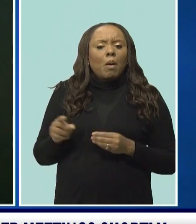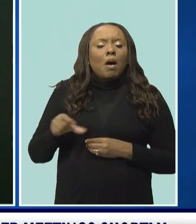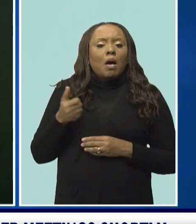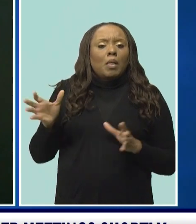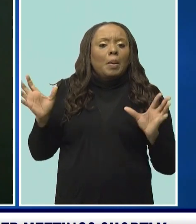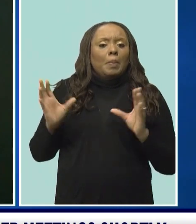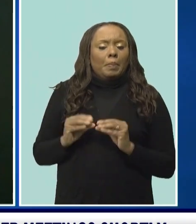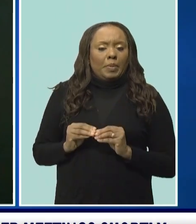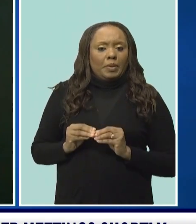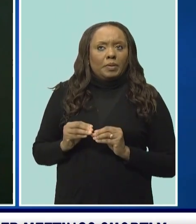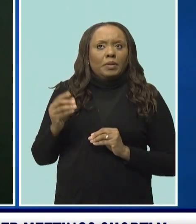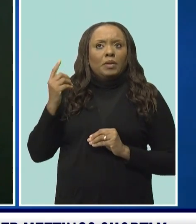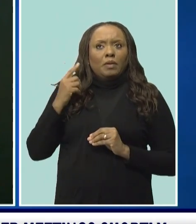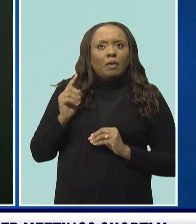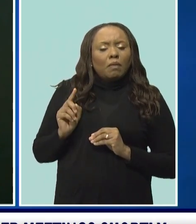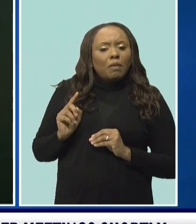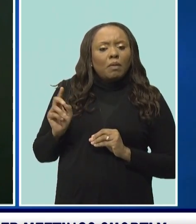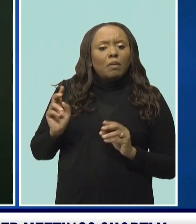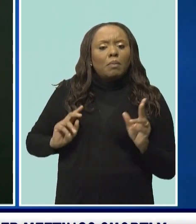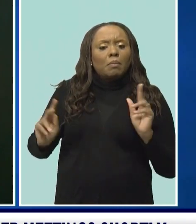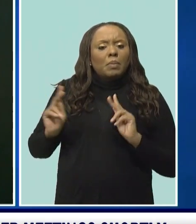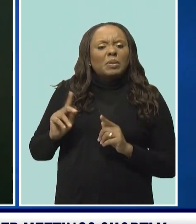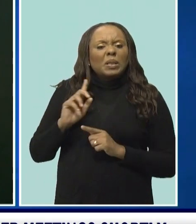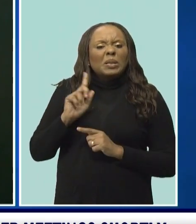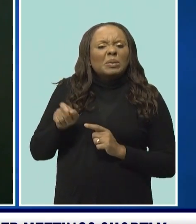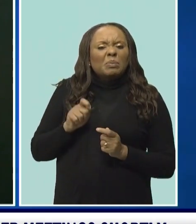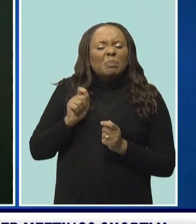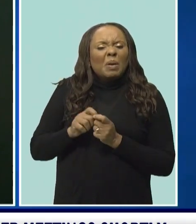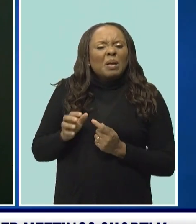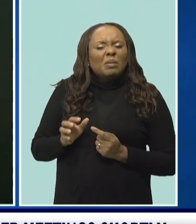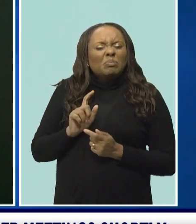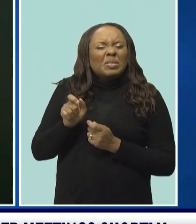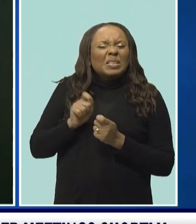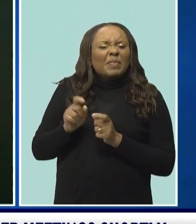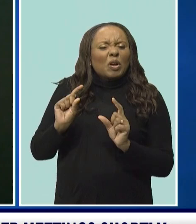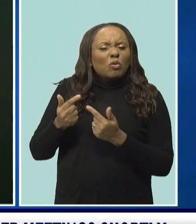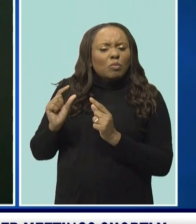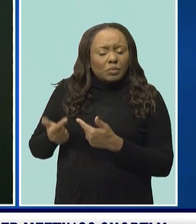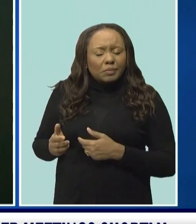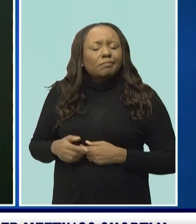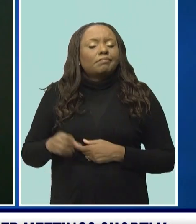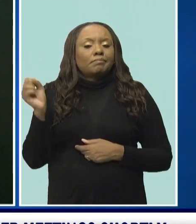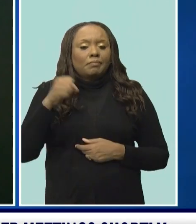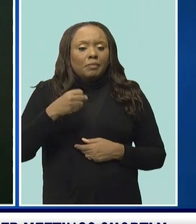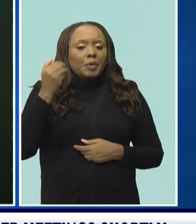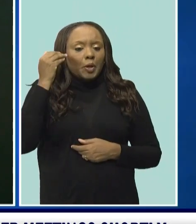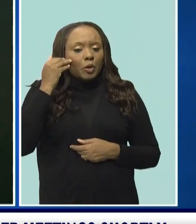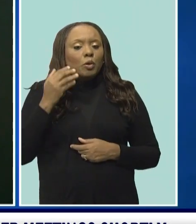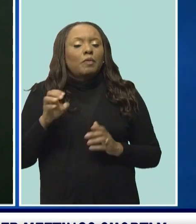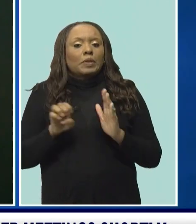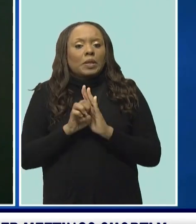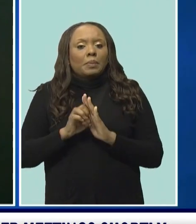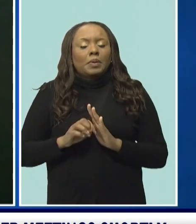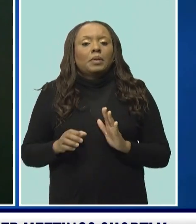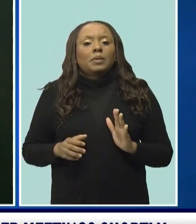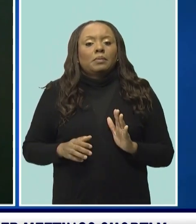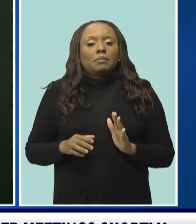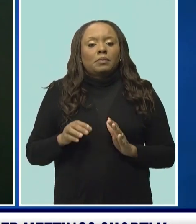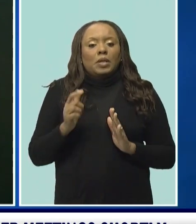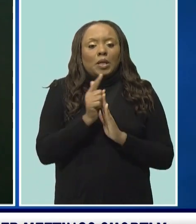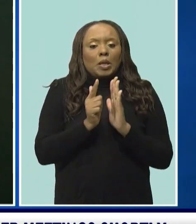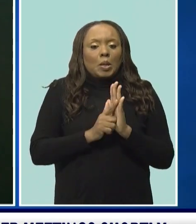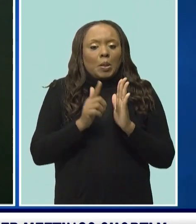Yes, there are obviously a number of very specific organizations and entities. The Bar Association, for example, the